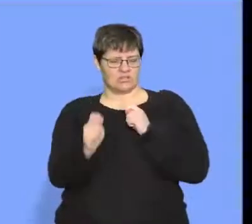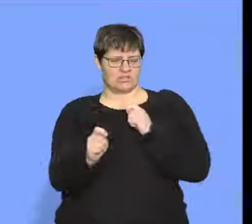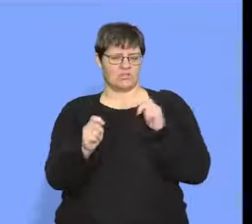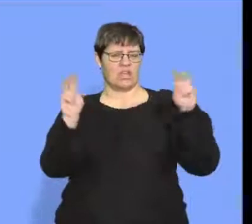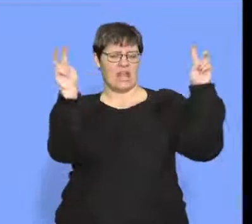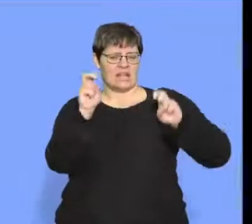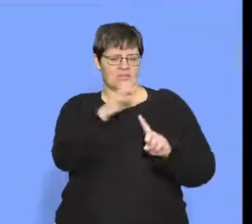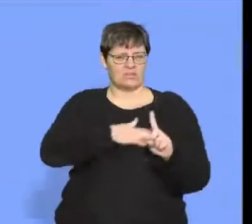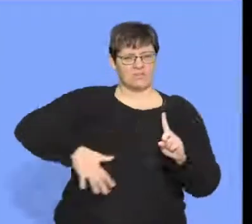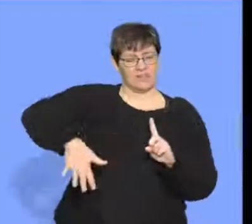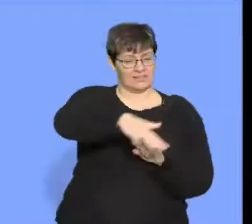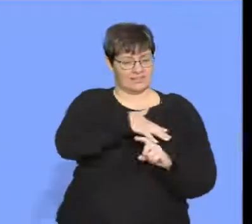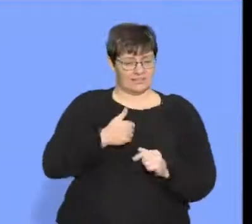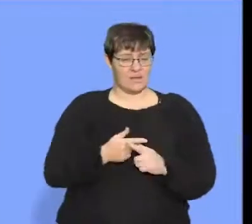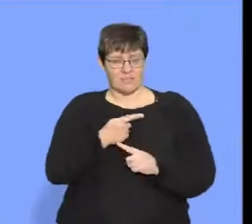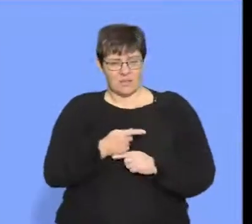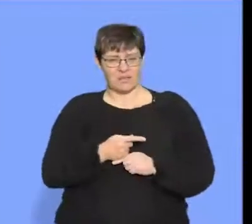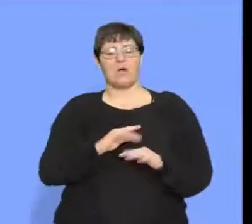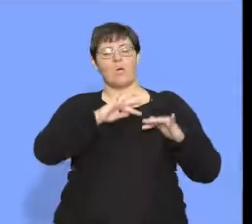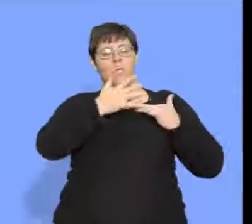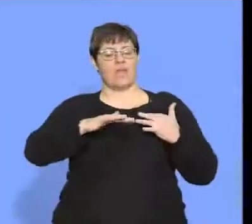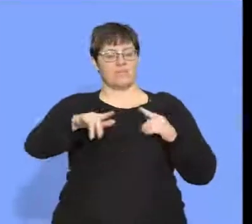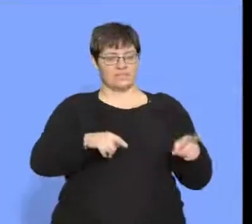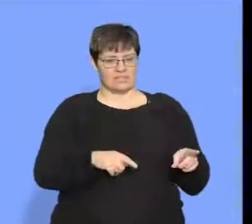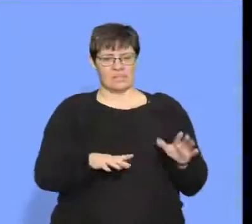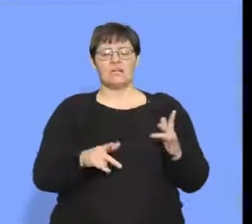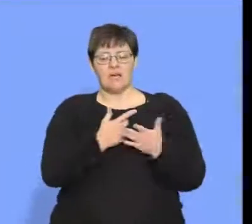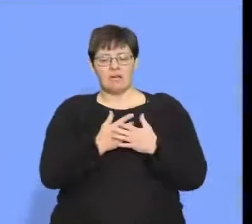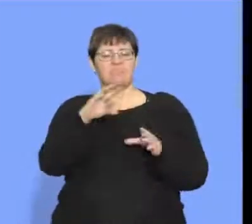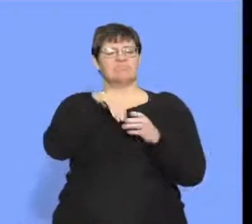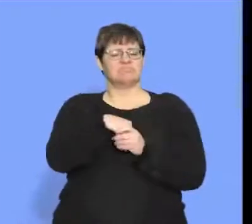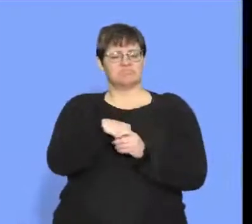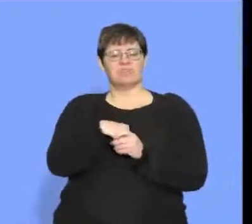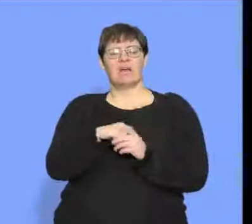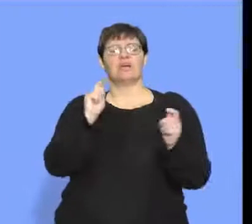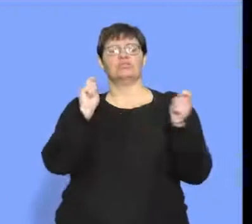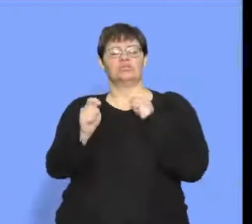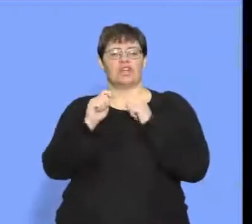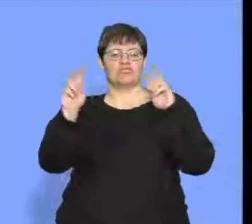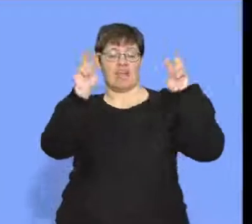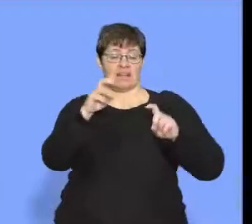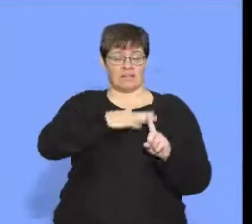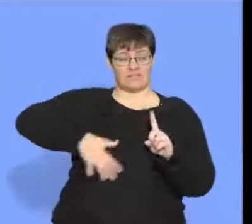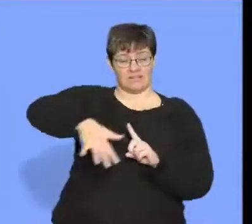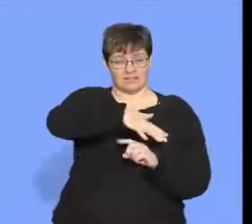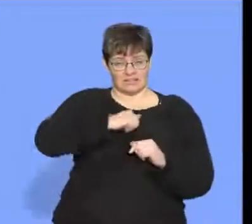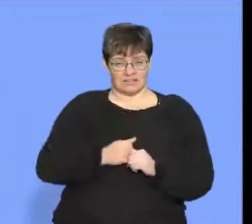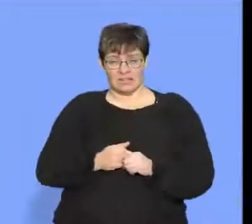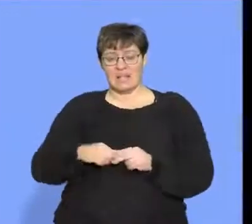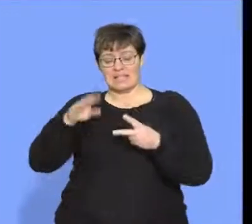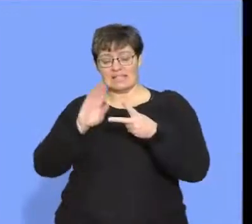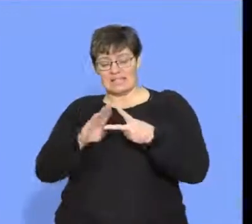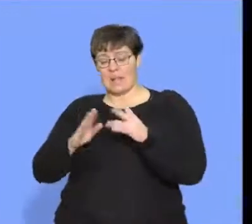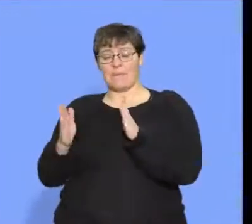changing electric field, i.e., electromagnetic waves are in part made up by a changing electric field.